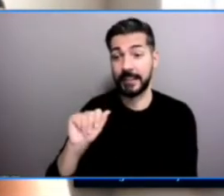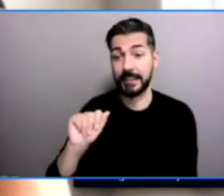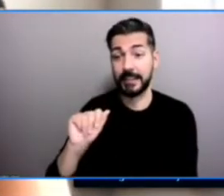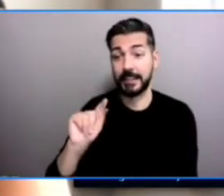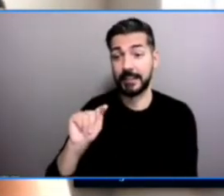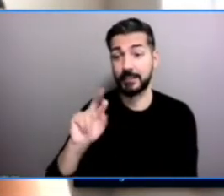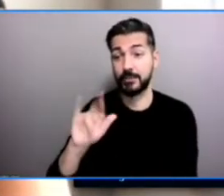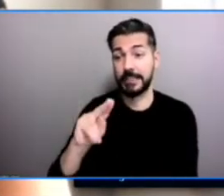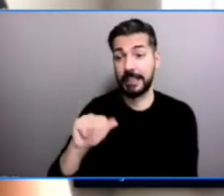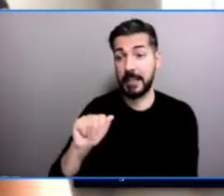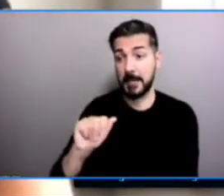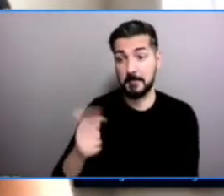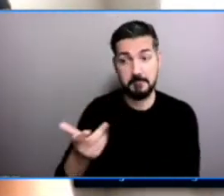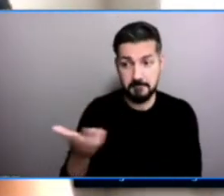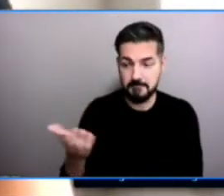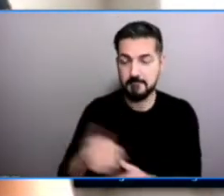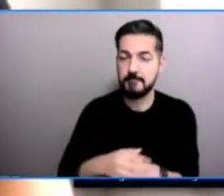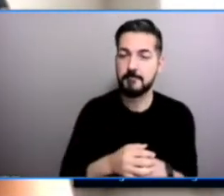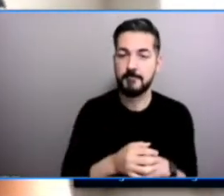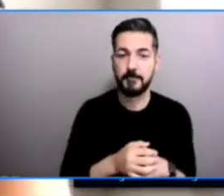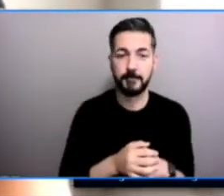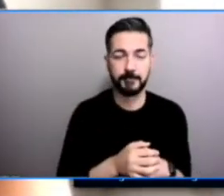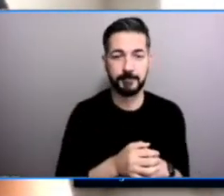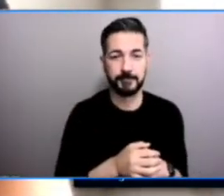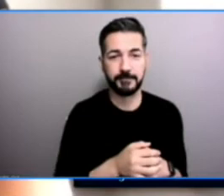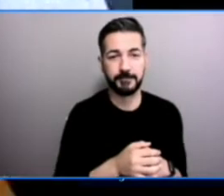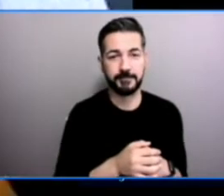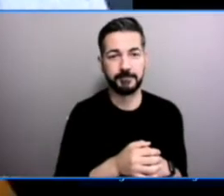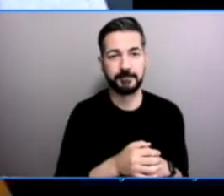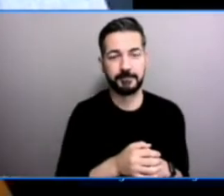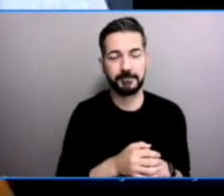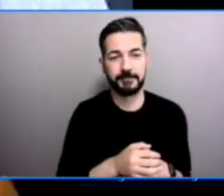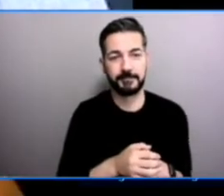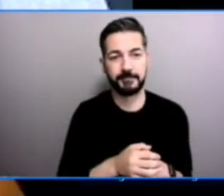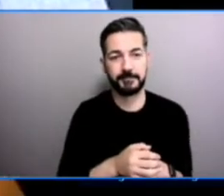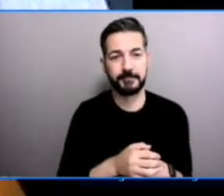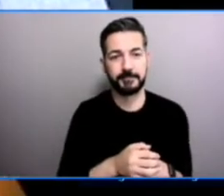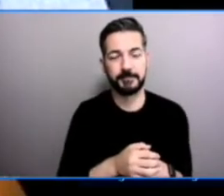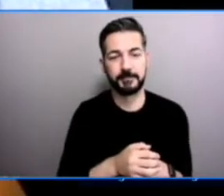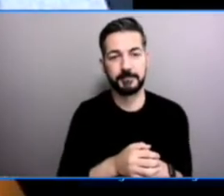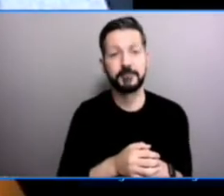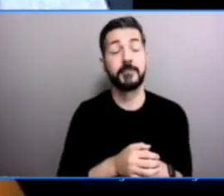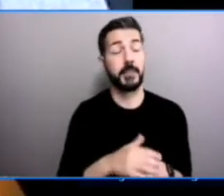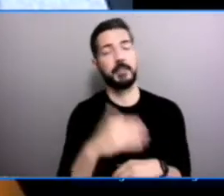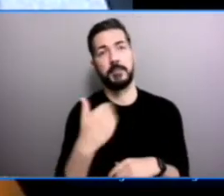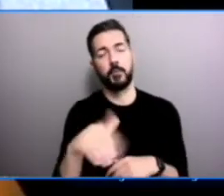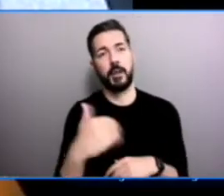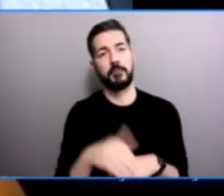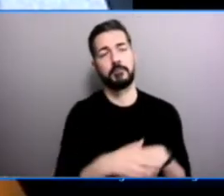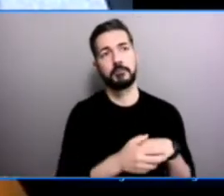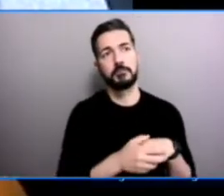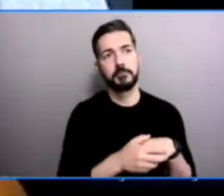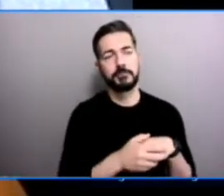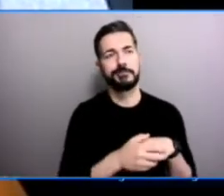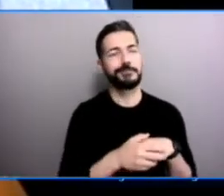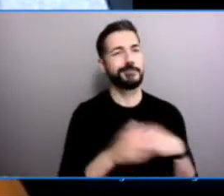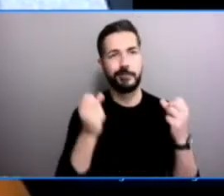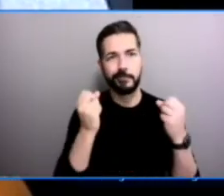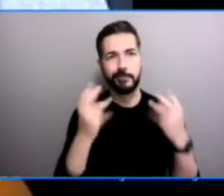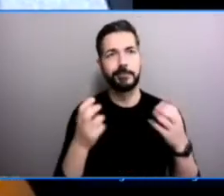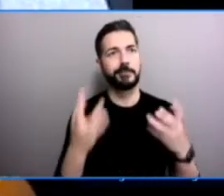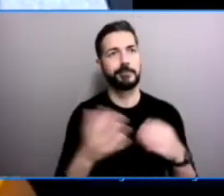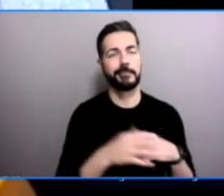was running a ballot, which people really underestimated us in the state, told us it would never pass, that Colorado voters weren't ready for this, and that